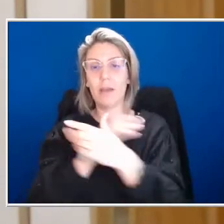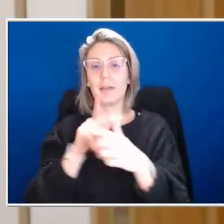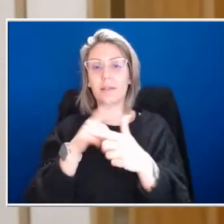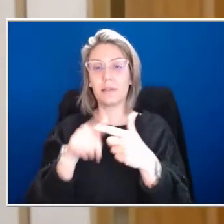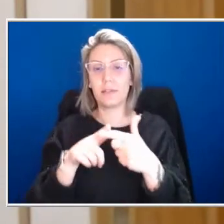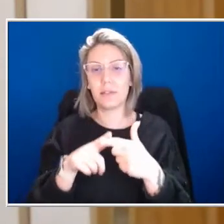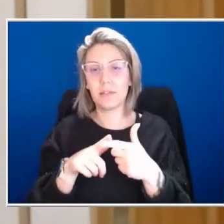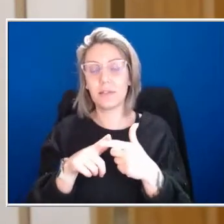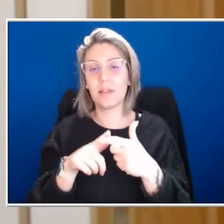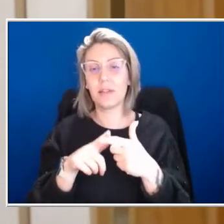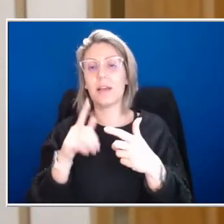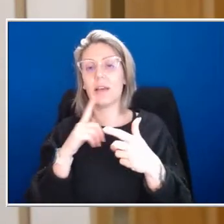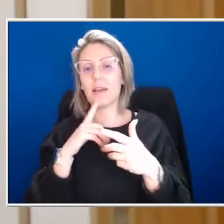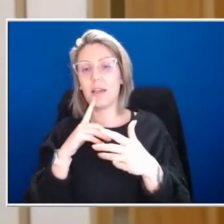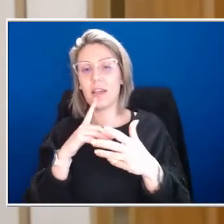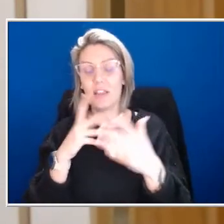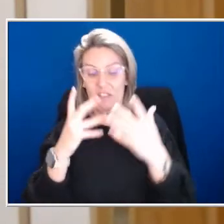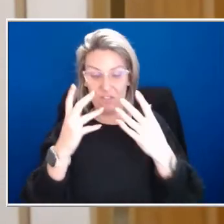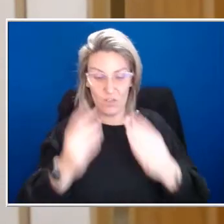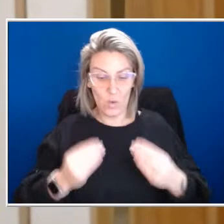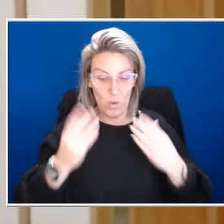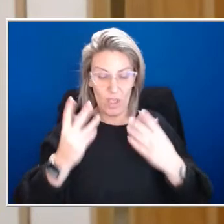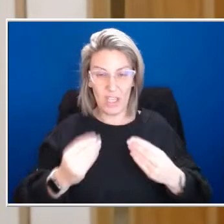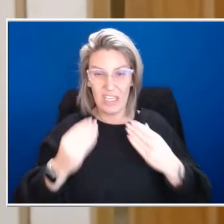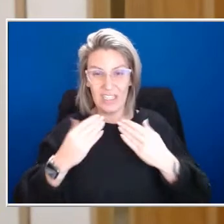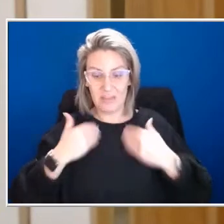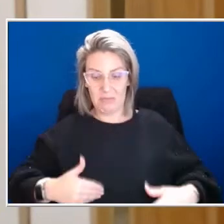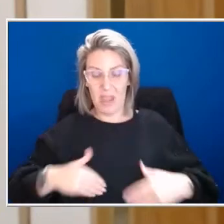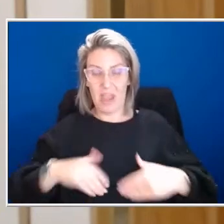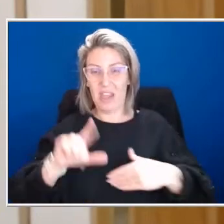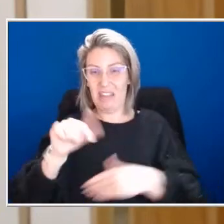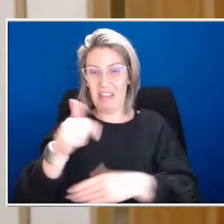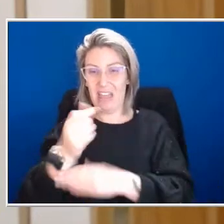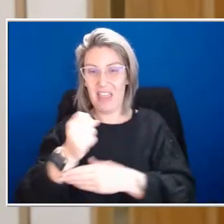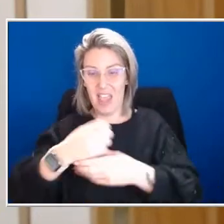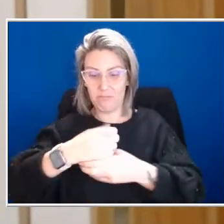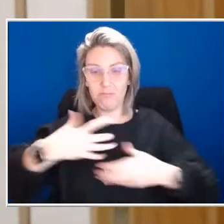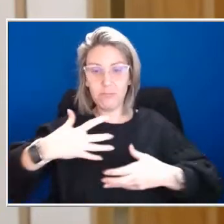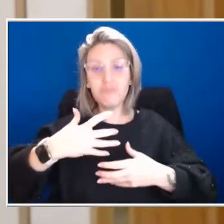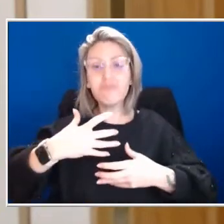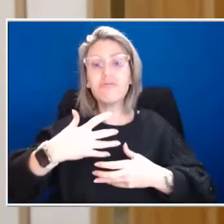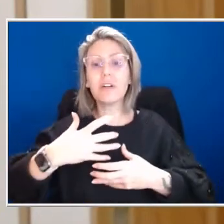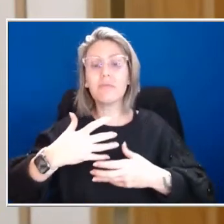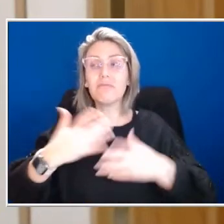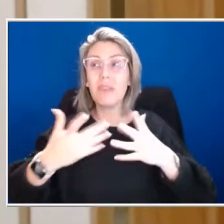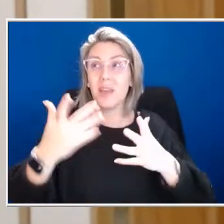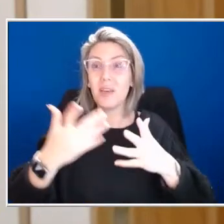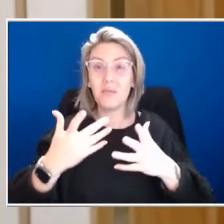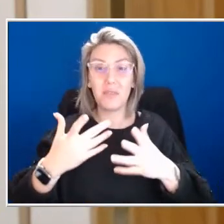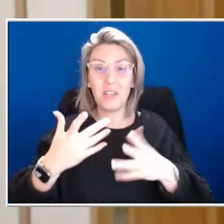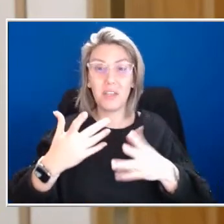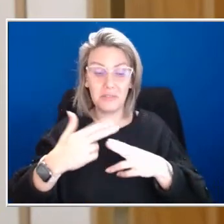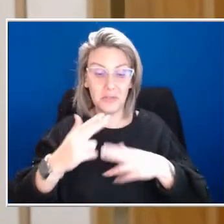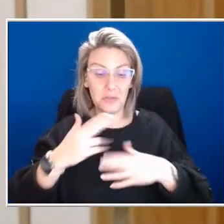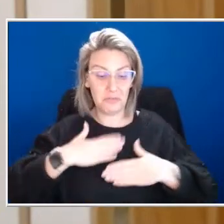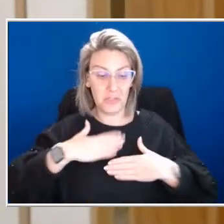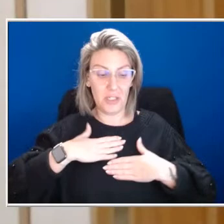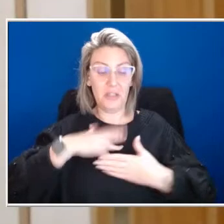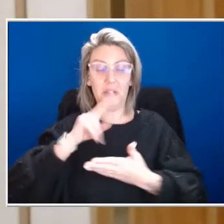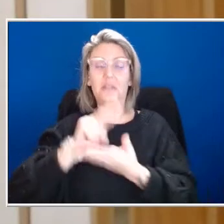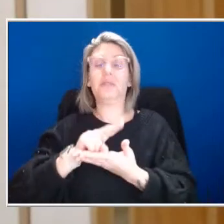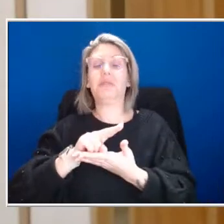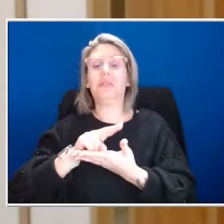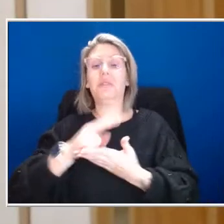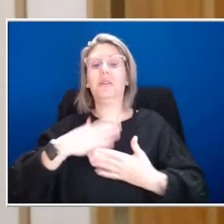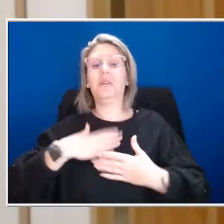accumulating fluids. Their legs will be swollen. At some point, they may get short of breath lying down flat and have